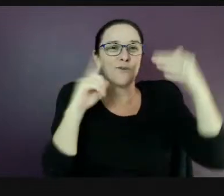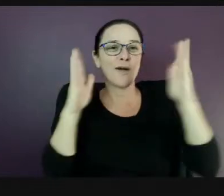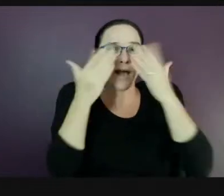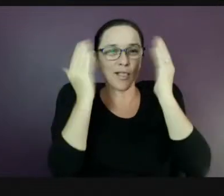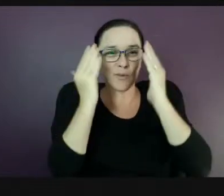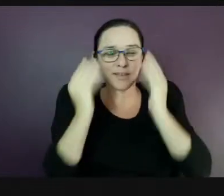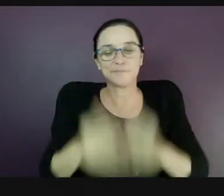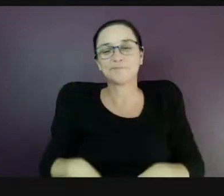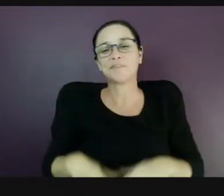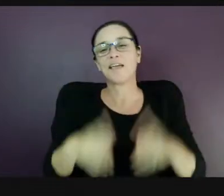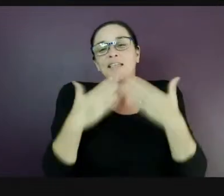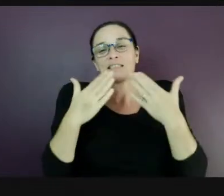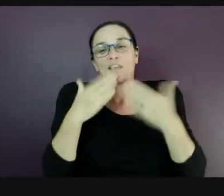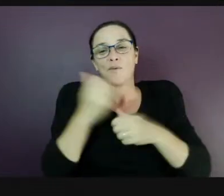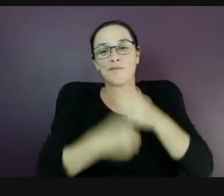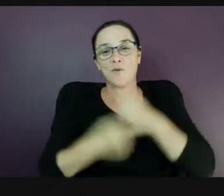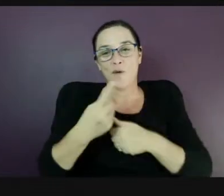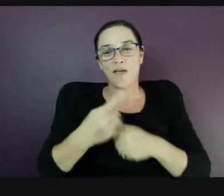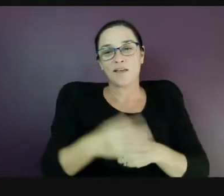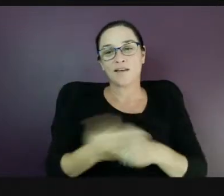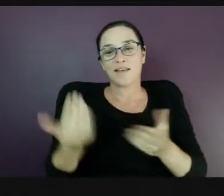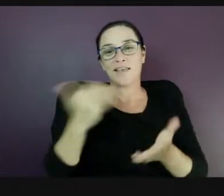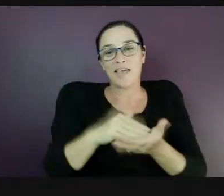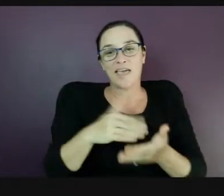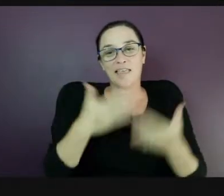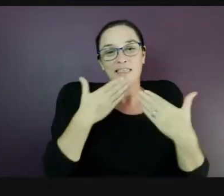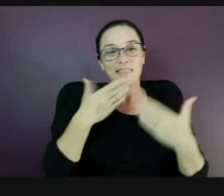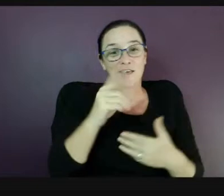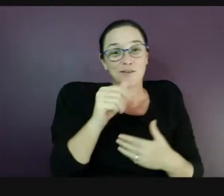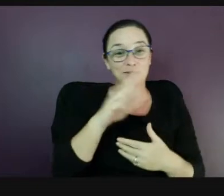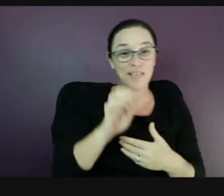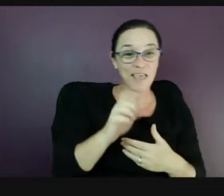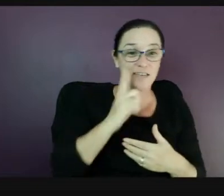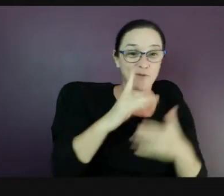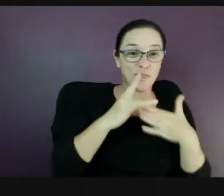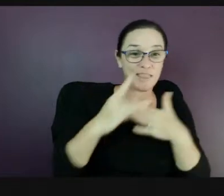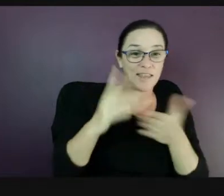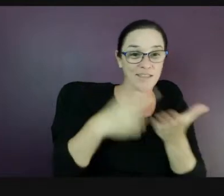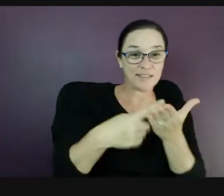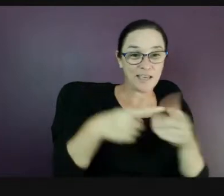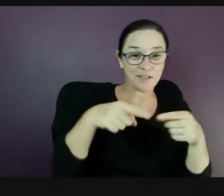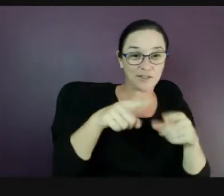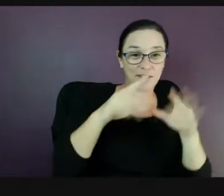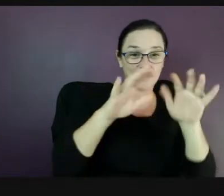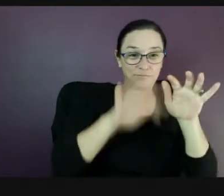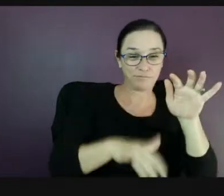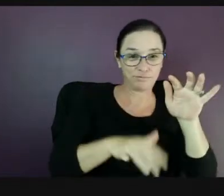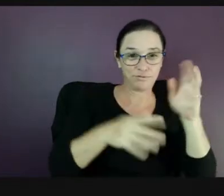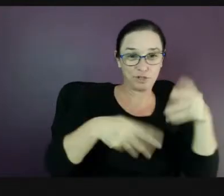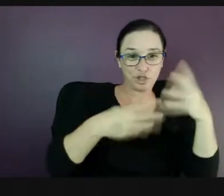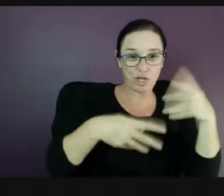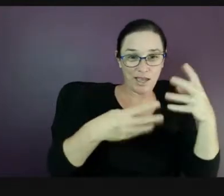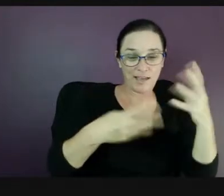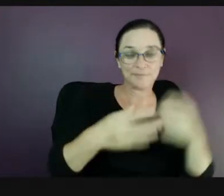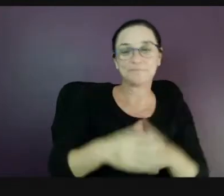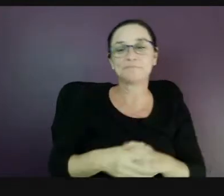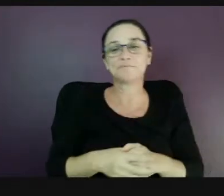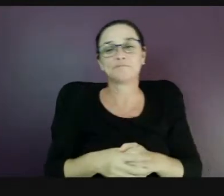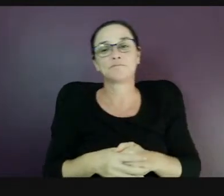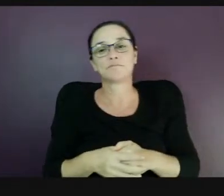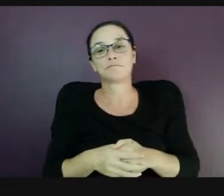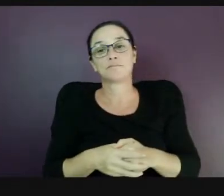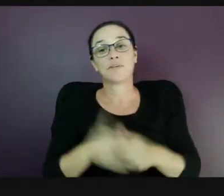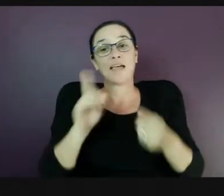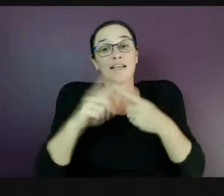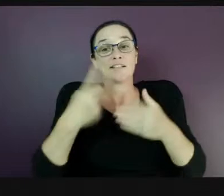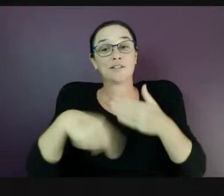Mahalo, everybody. Once again, thanks, Dane, for leading this discussion in the chat. Yeah, thank you. Collecting those questions. And until next